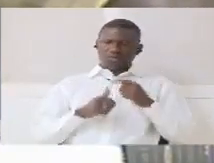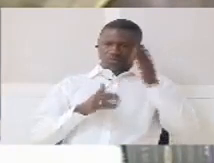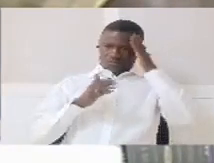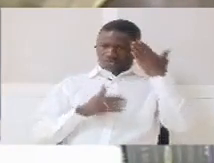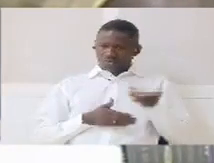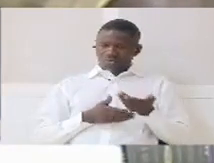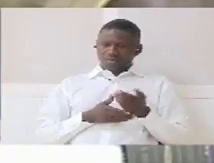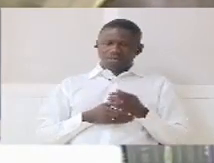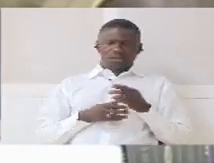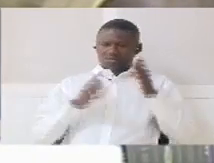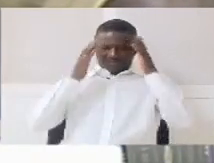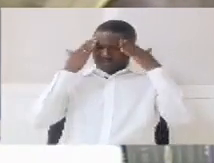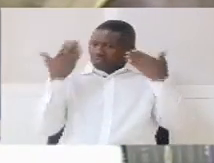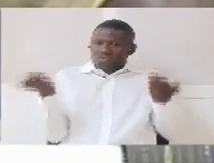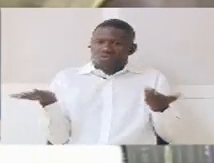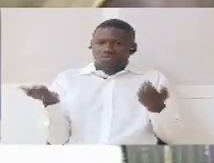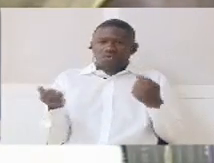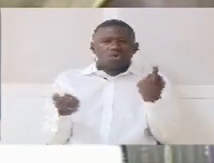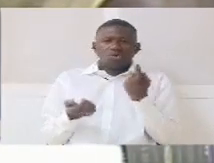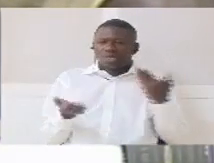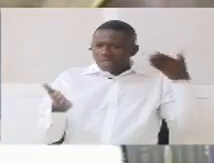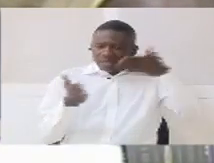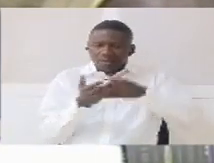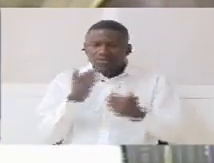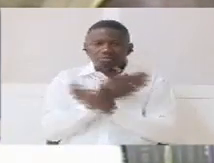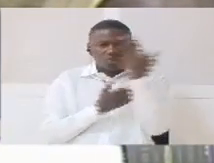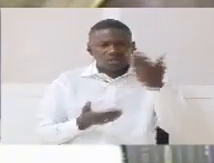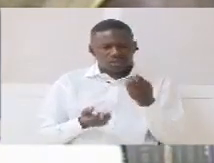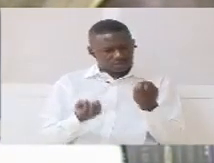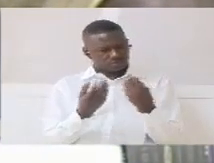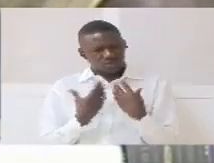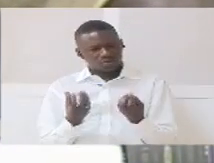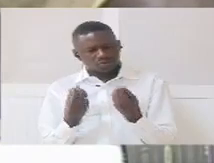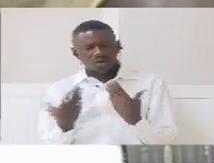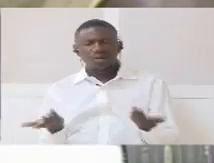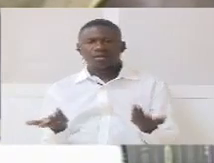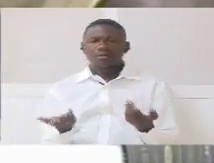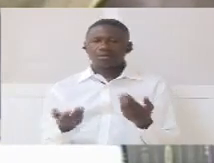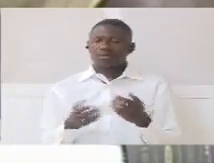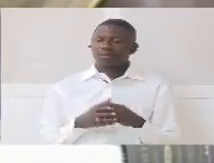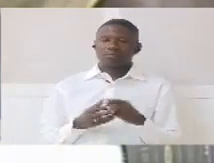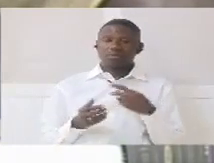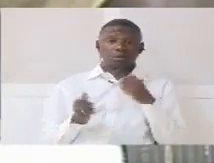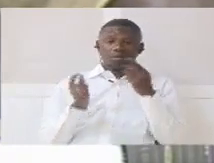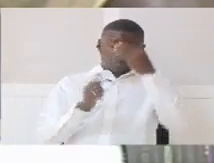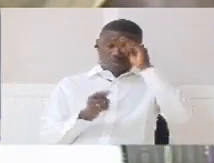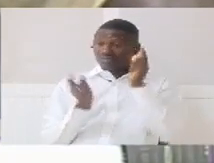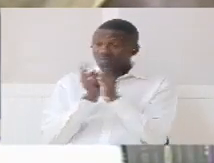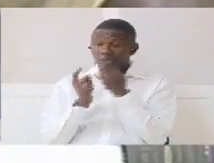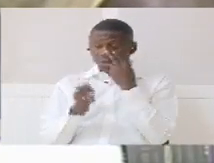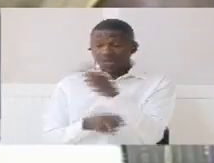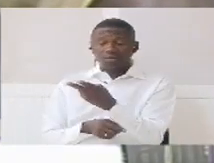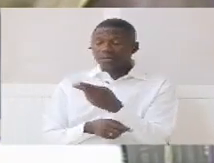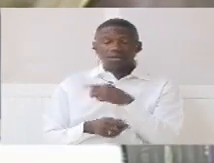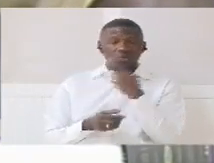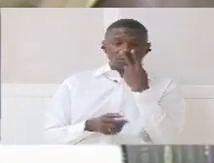not aware. I said, I only came this morning and I was given the report. In fact, I have not seen